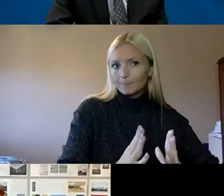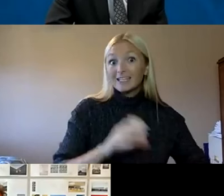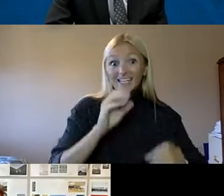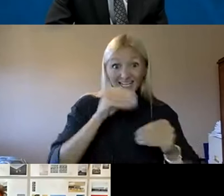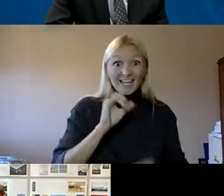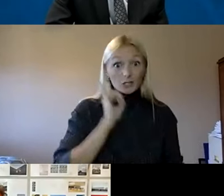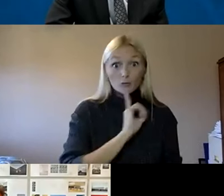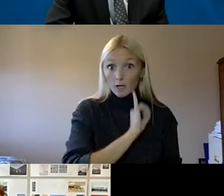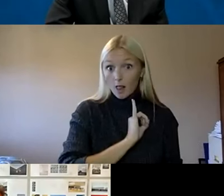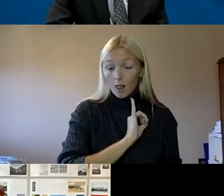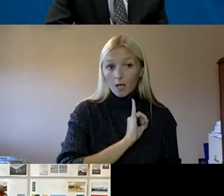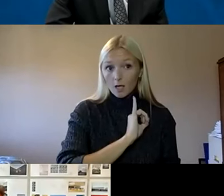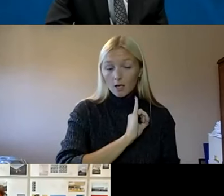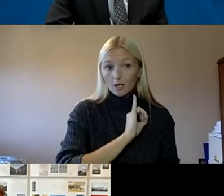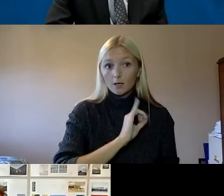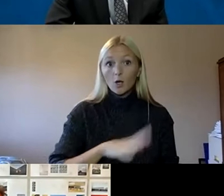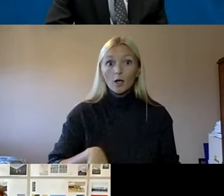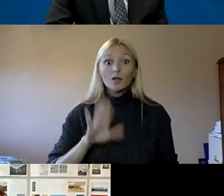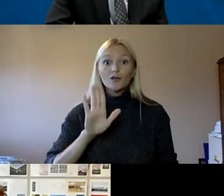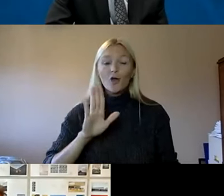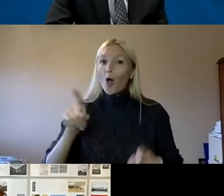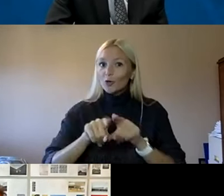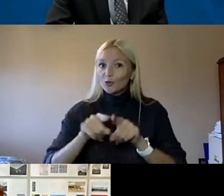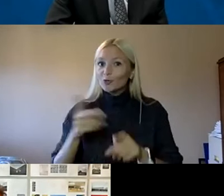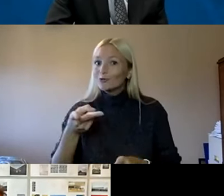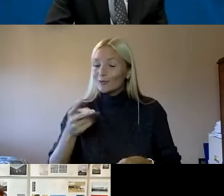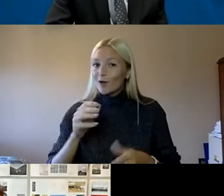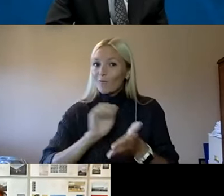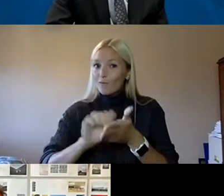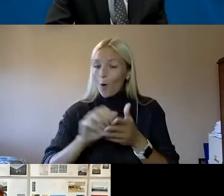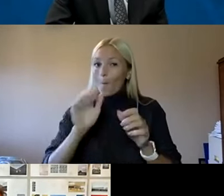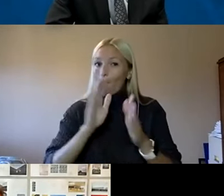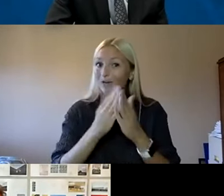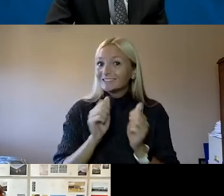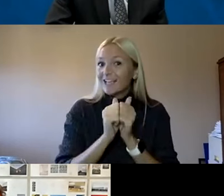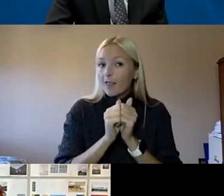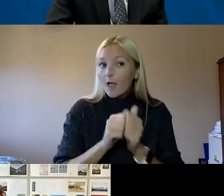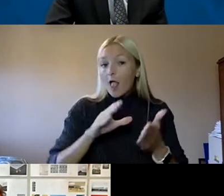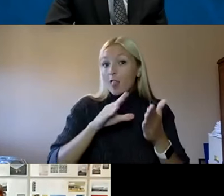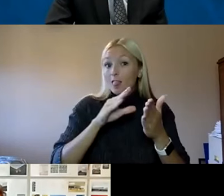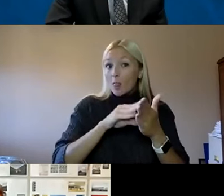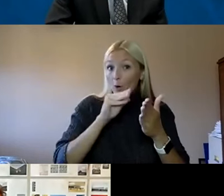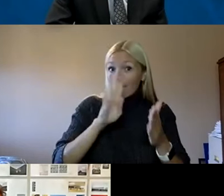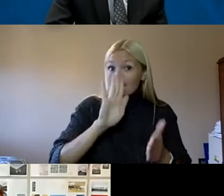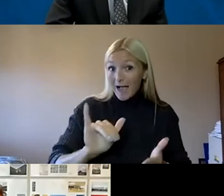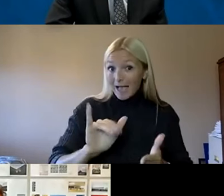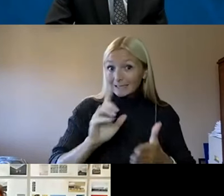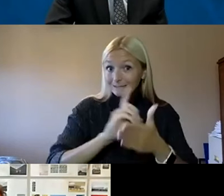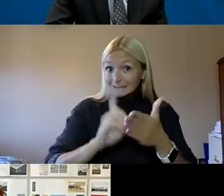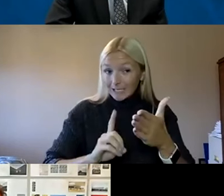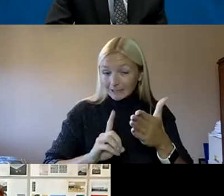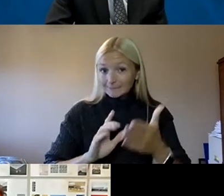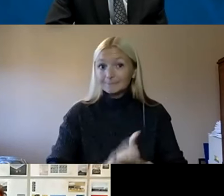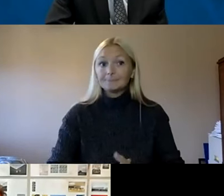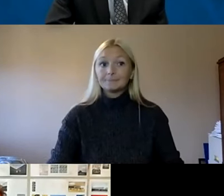And she is also a co-author of the book on school design titled Learning by Design, Live, Play,